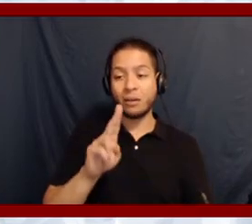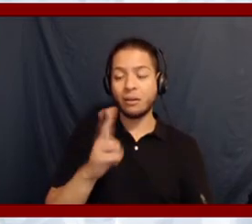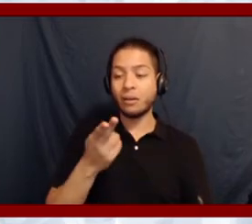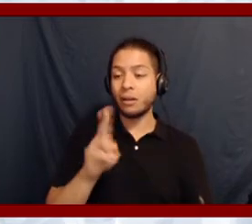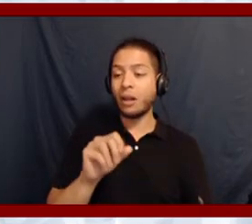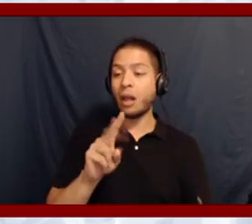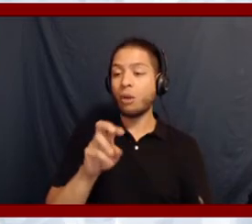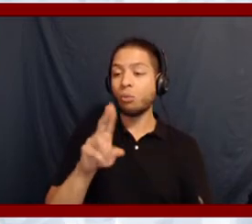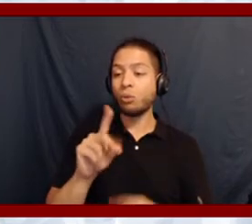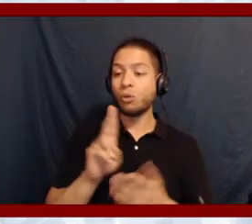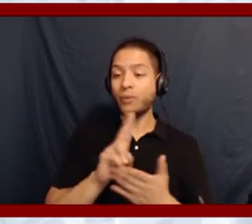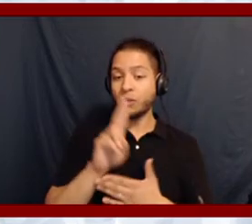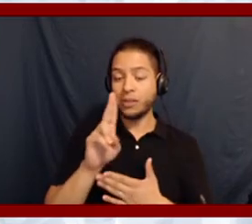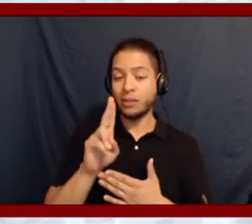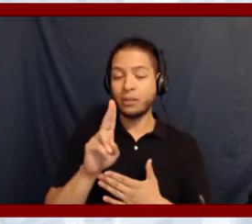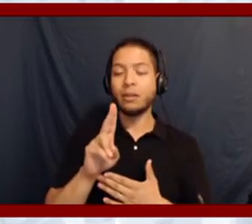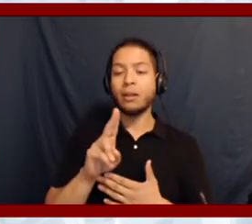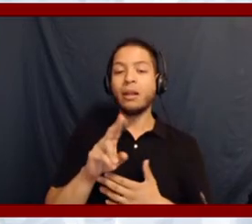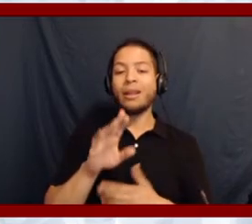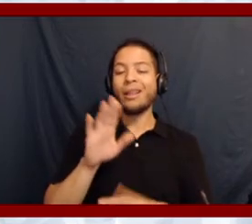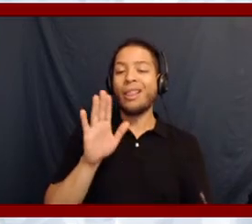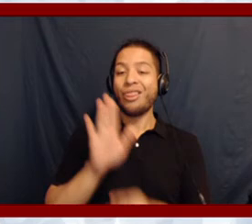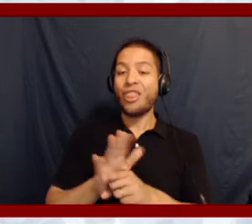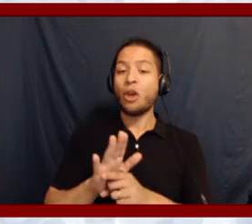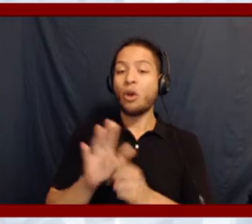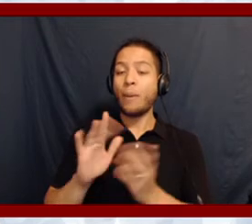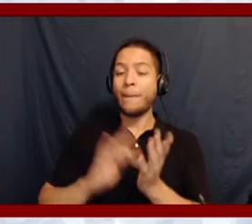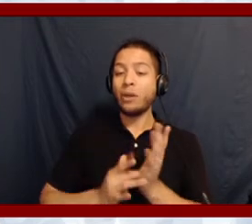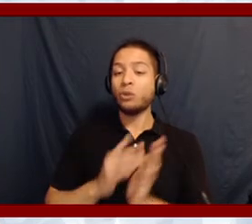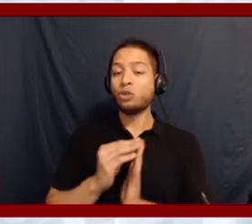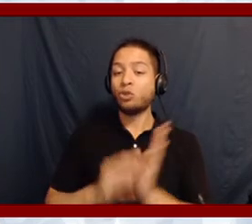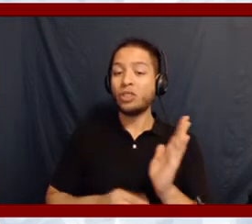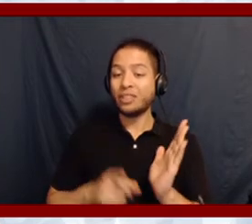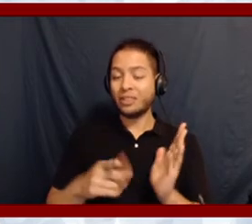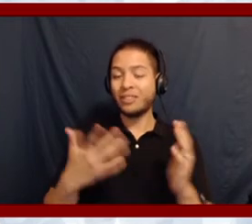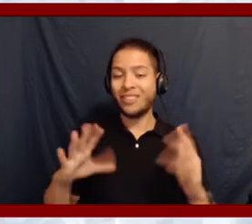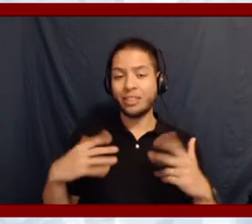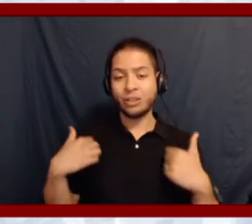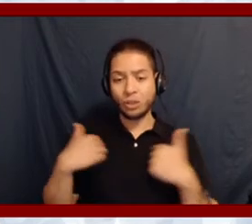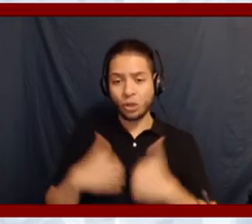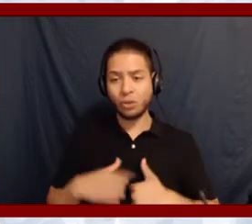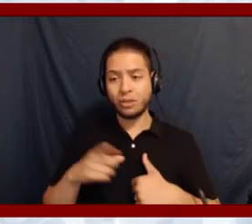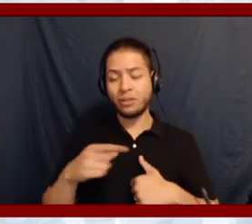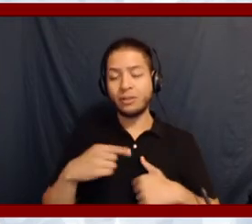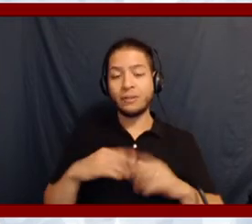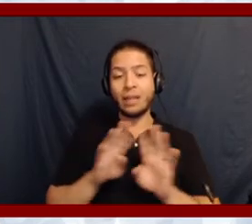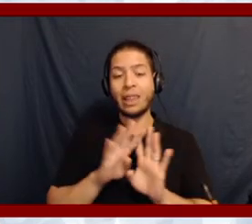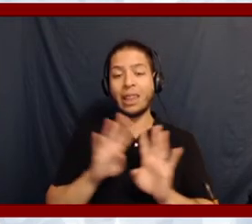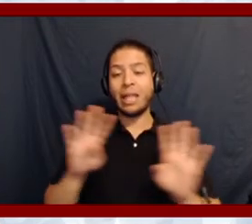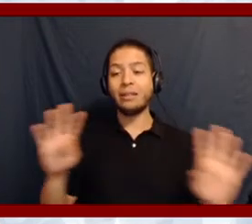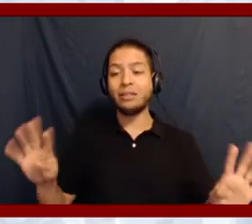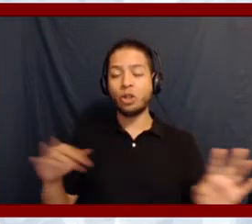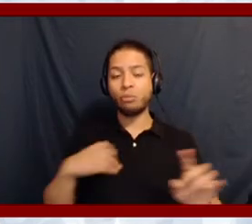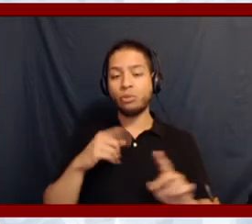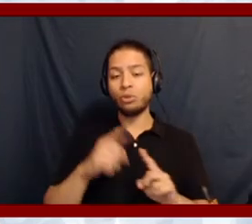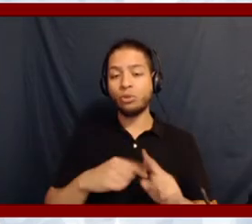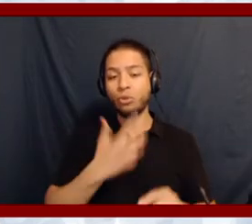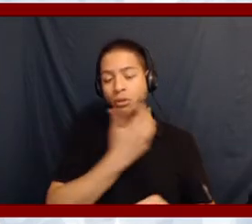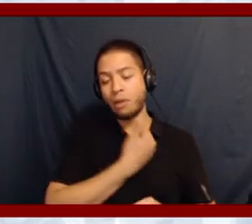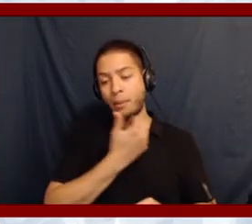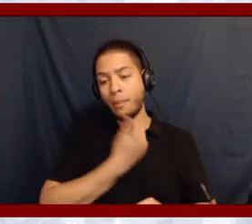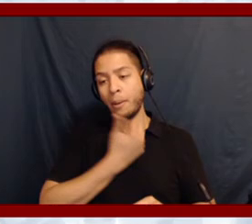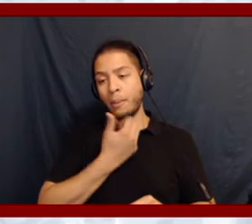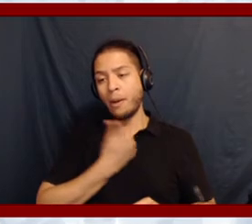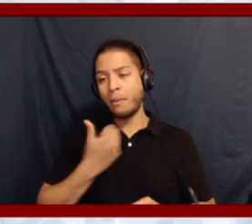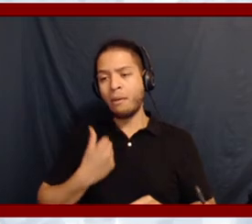students who were lined up in their coats, giving vaccinations to members of the community. Talk about a